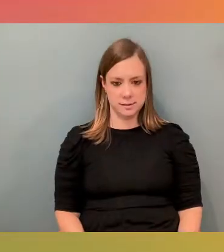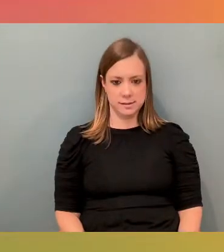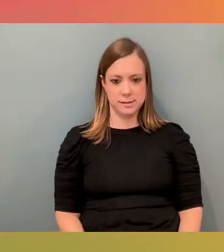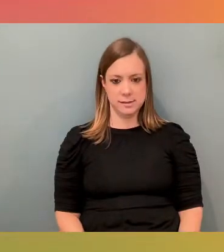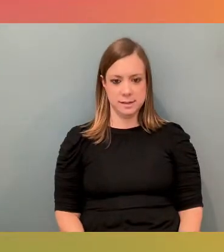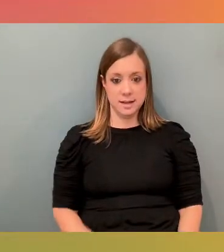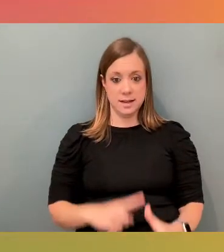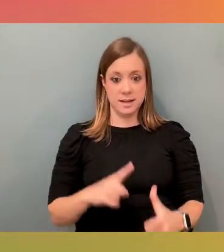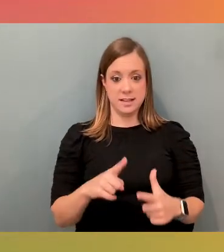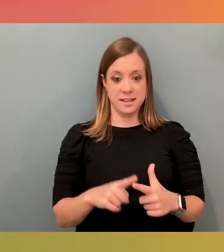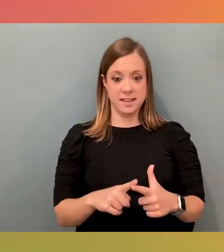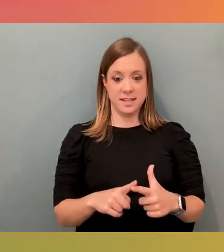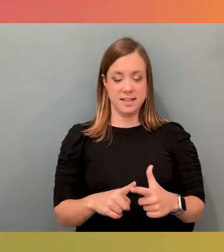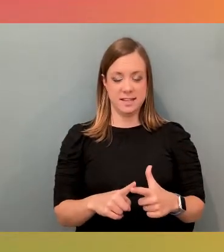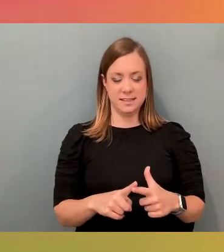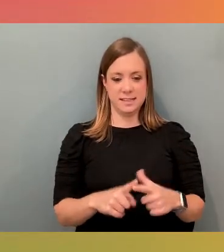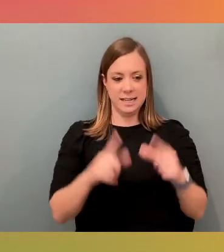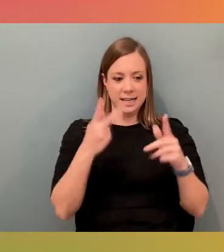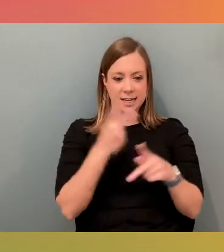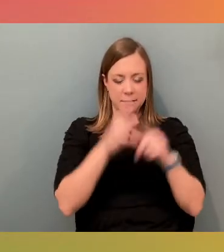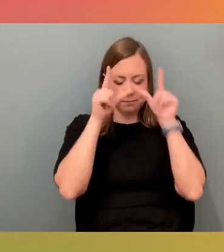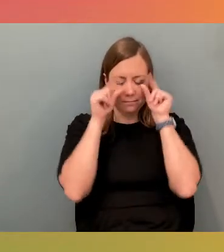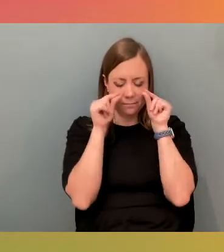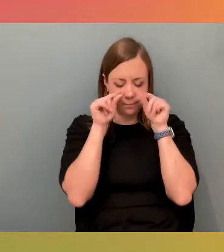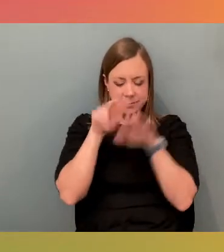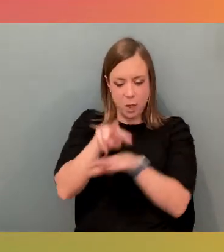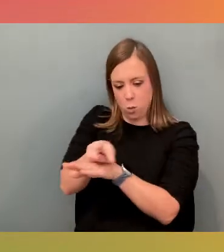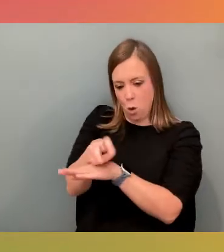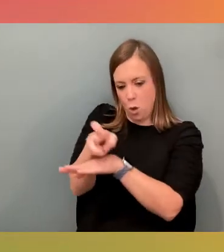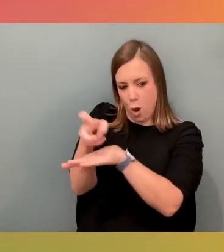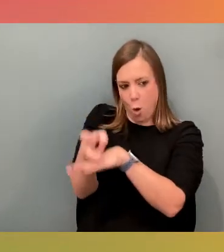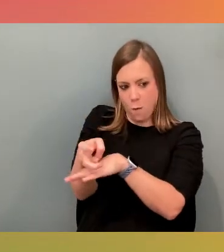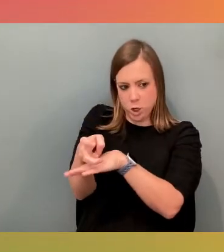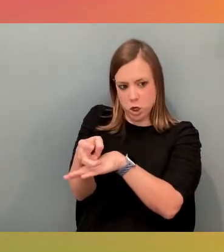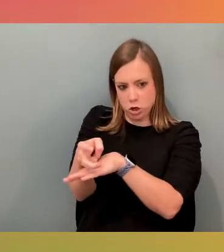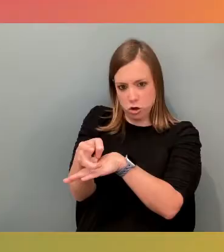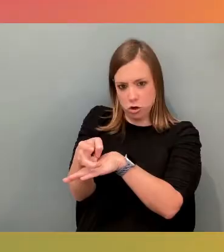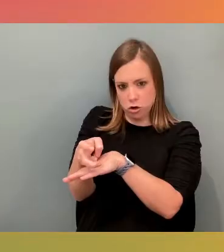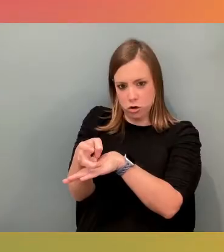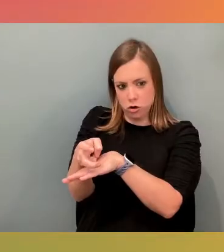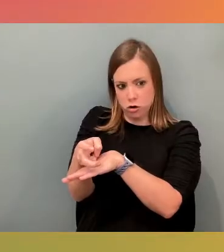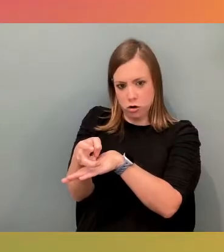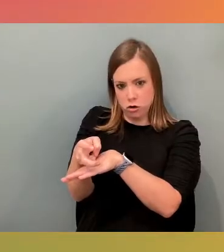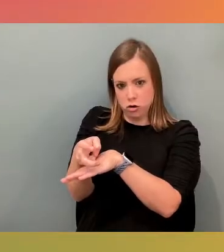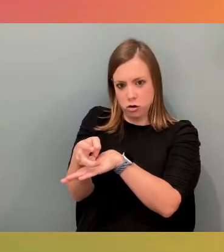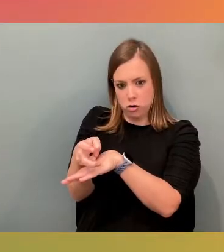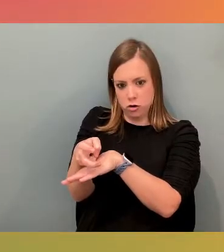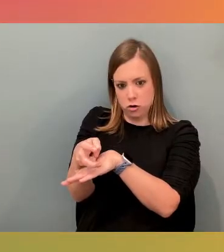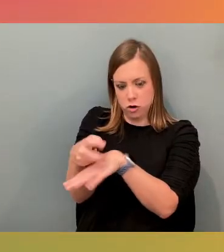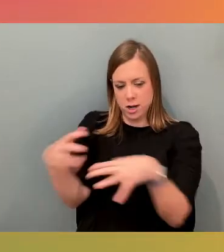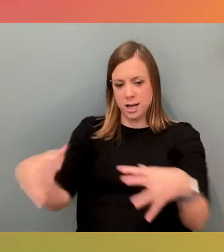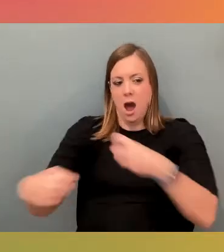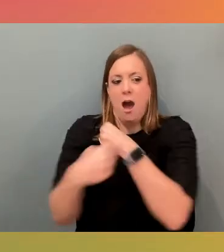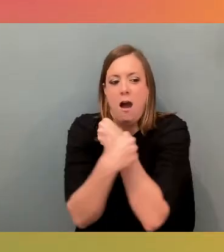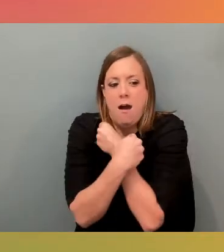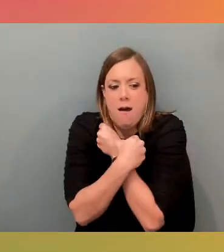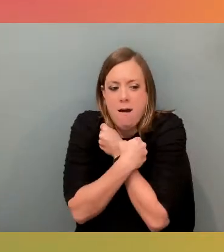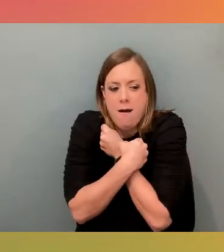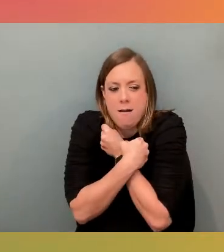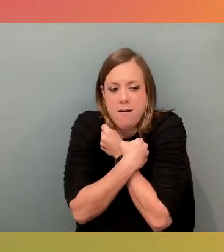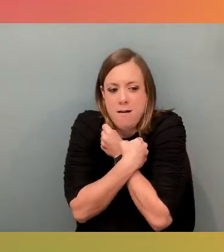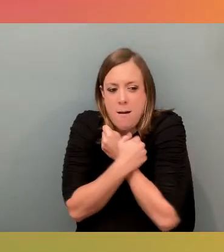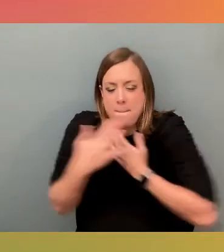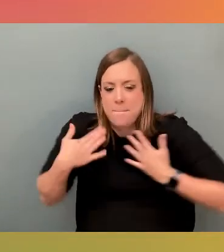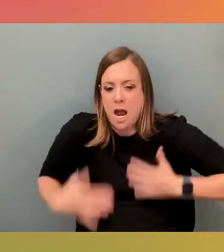And then again, keep those eyes closed as you roll over to one side, coming to a little fetal position, maybe giving yourself one little squeeze here.